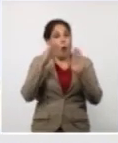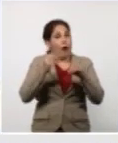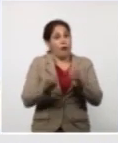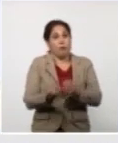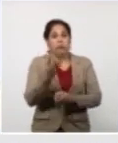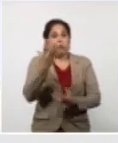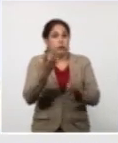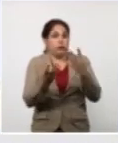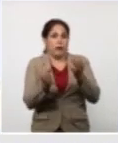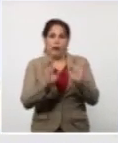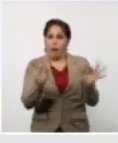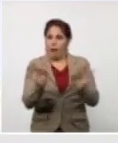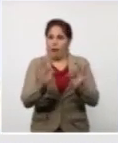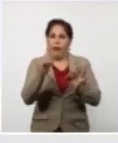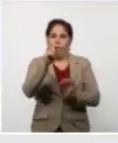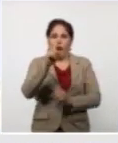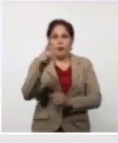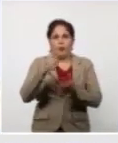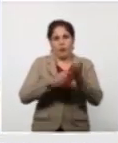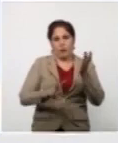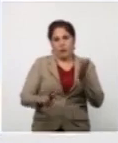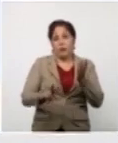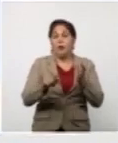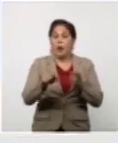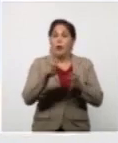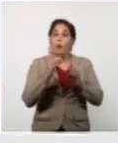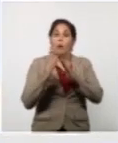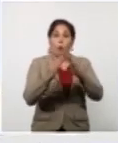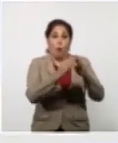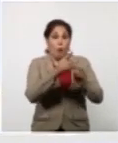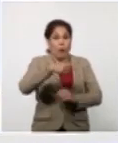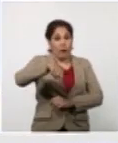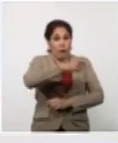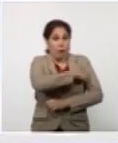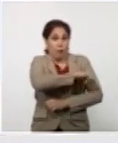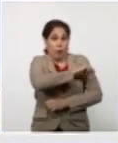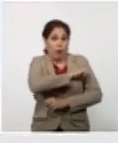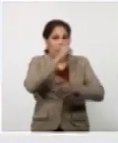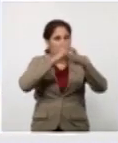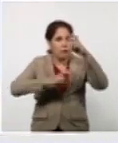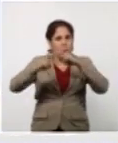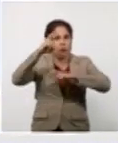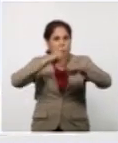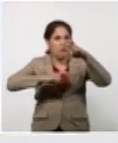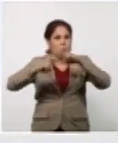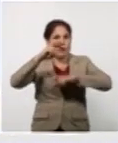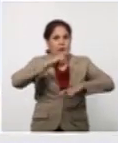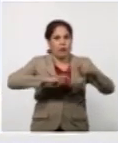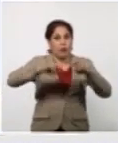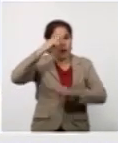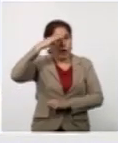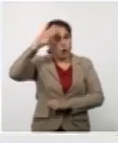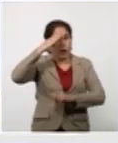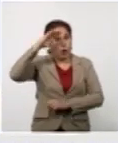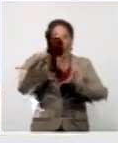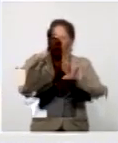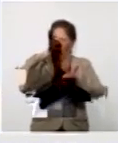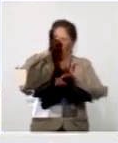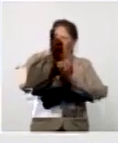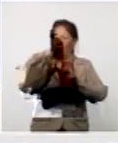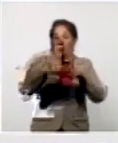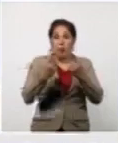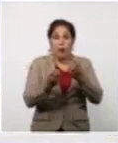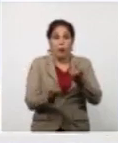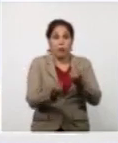said this before. Some people still say that no new cases are detected because there is a lack of studies.